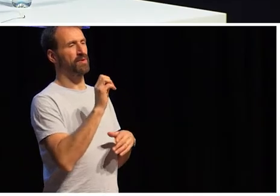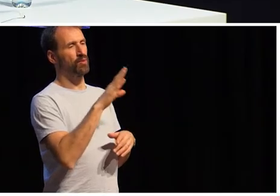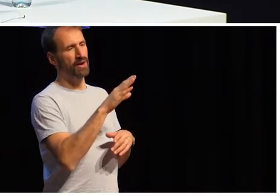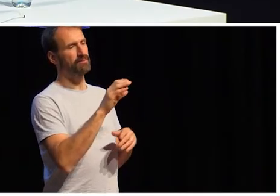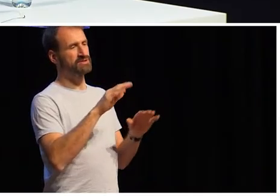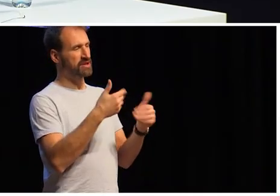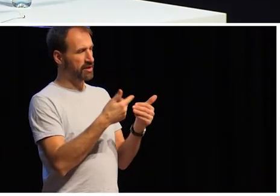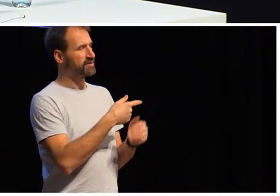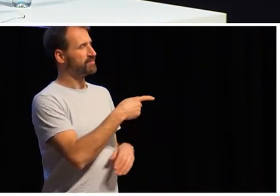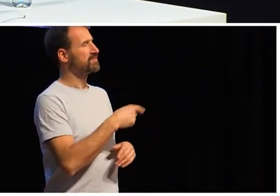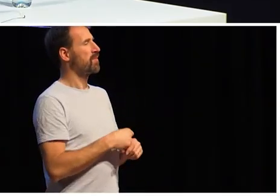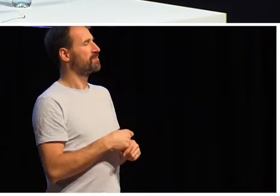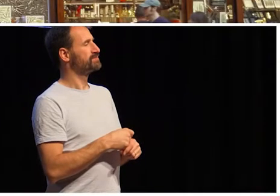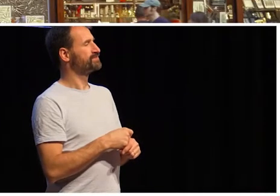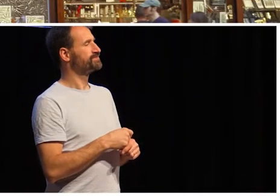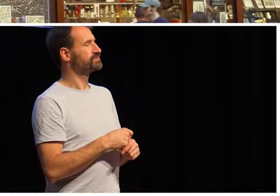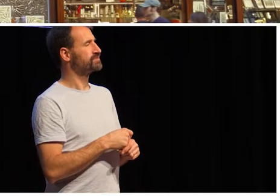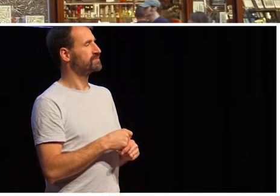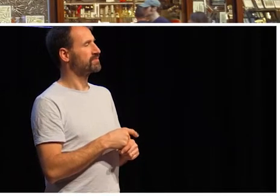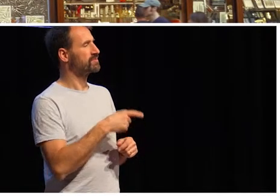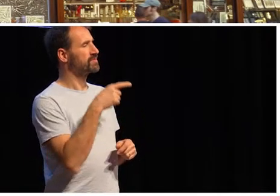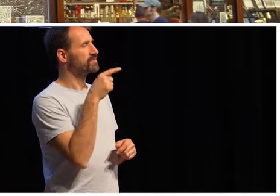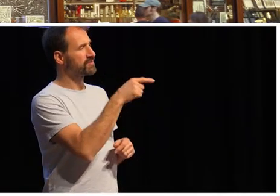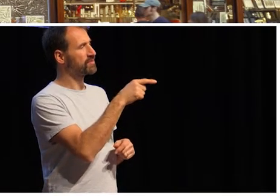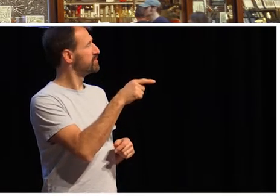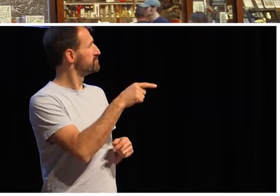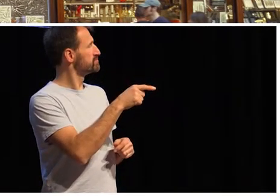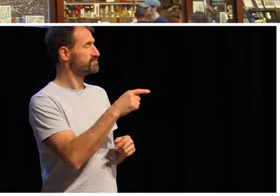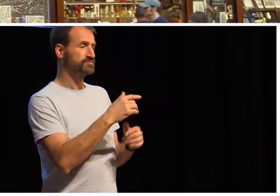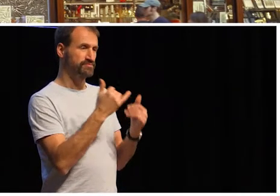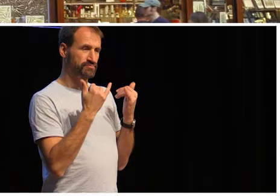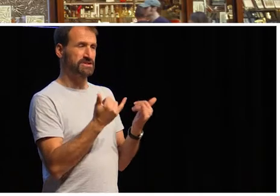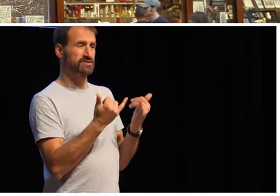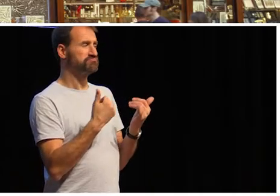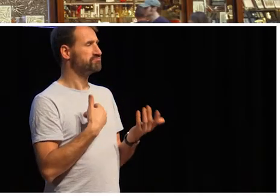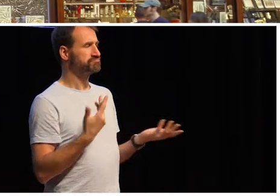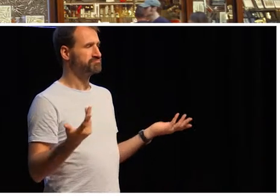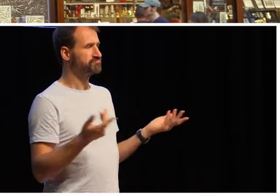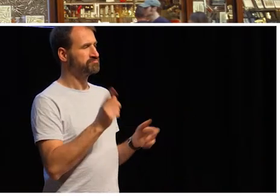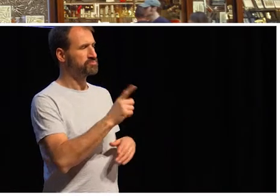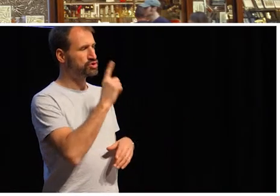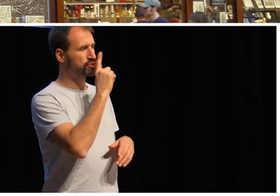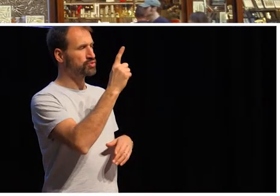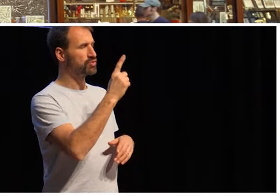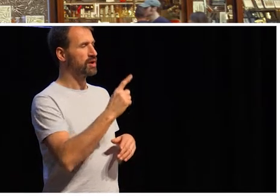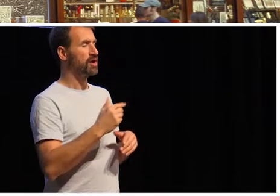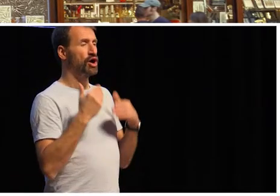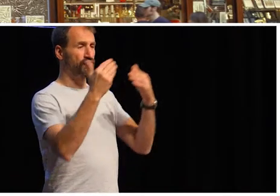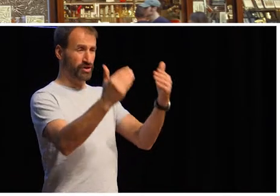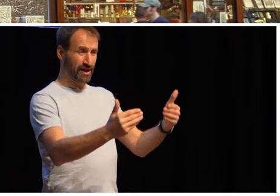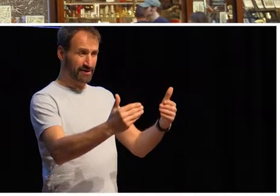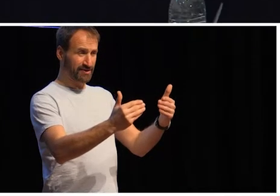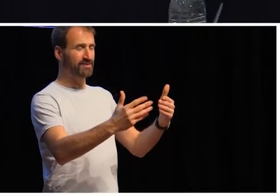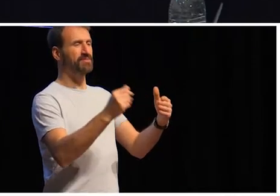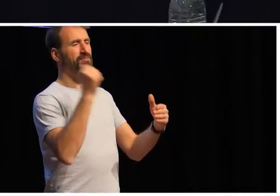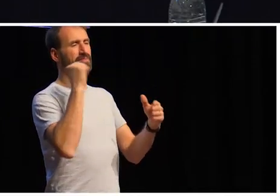just have at this point now i just have to connect this front end to the back end of